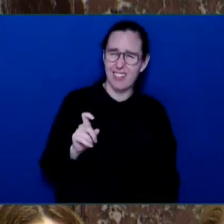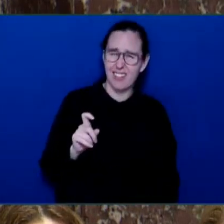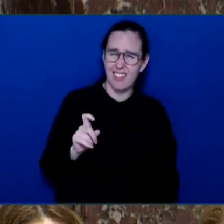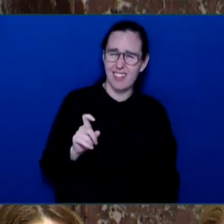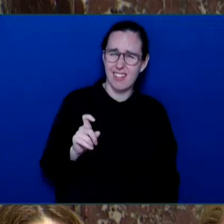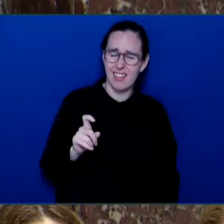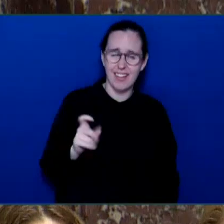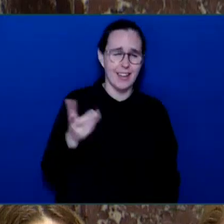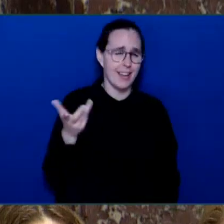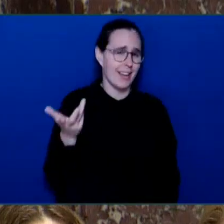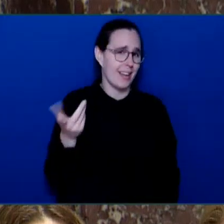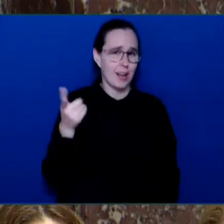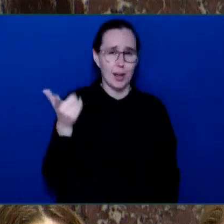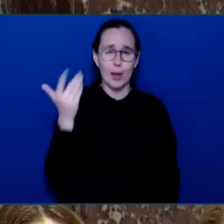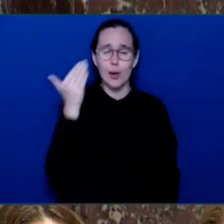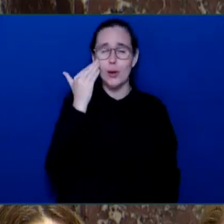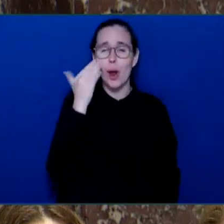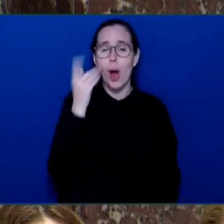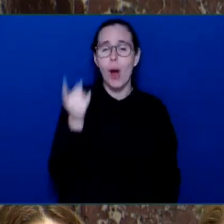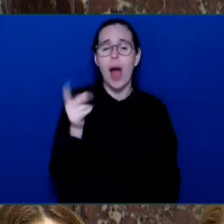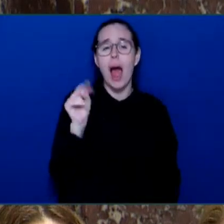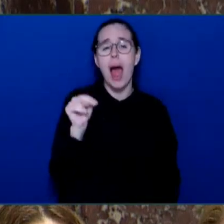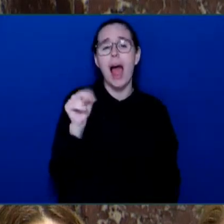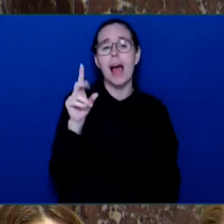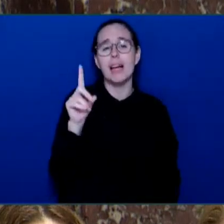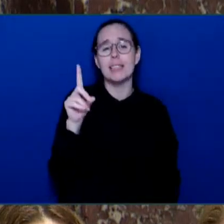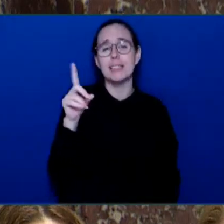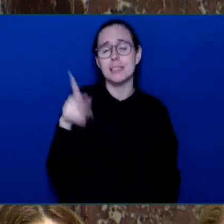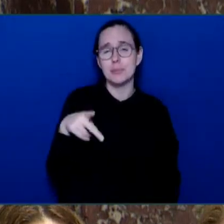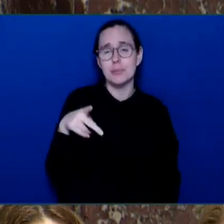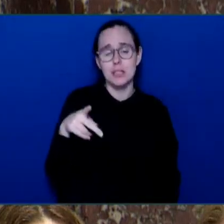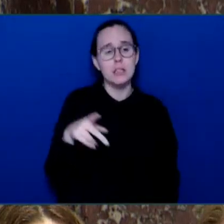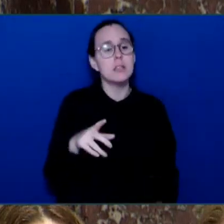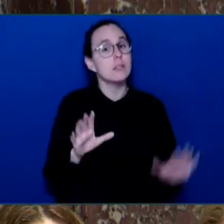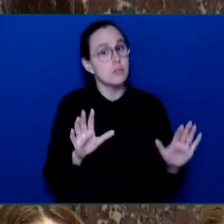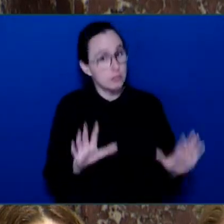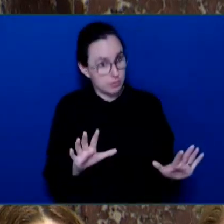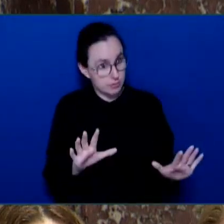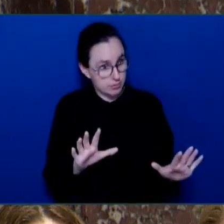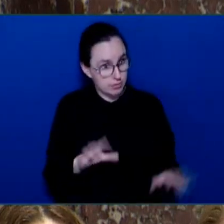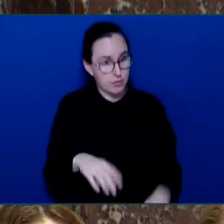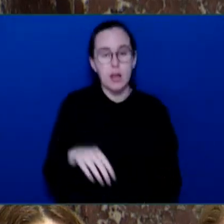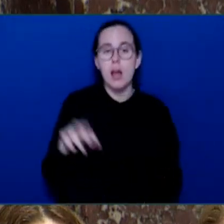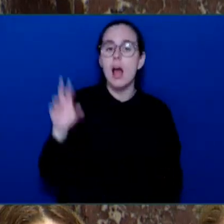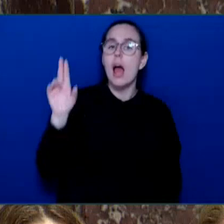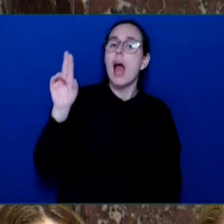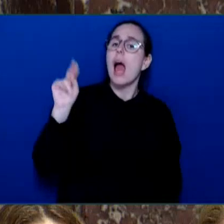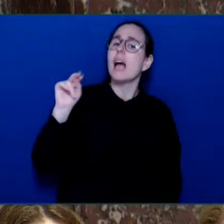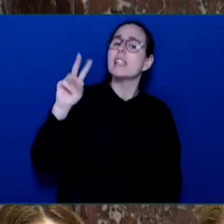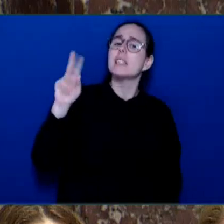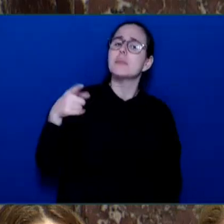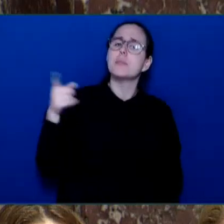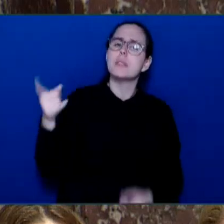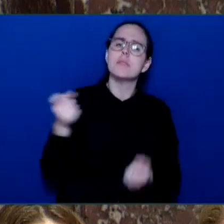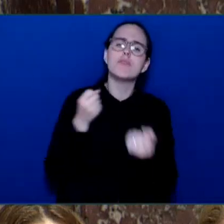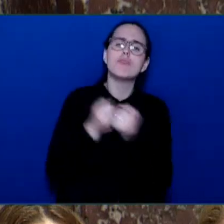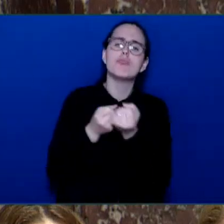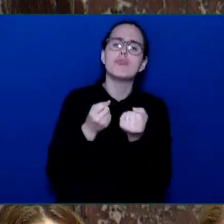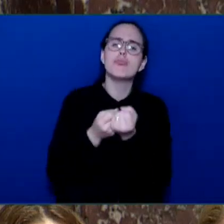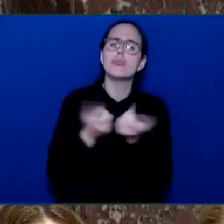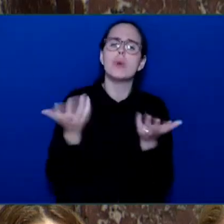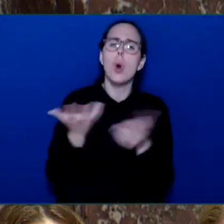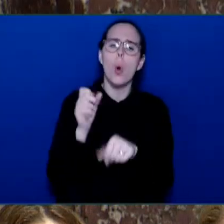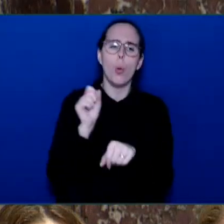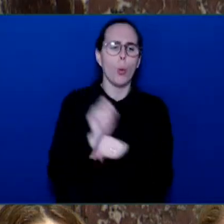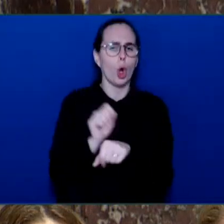Let's people. hear the question, please. They used to be the party of the working class people. Matter of fact, I think it was Tommy Douglas who once promised a